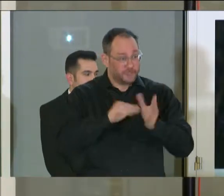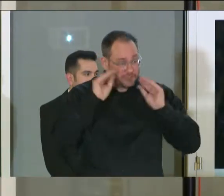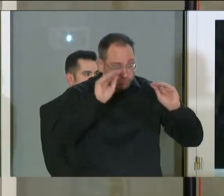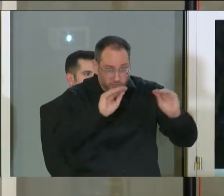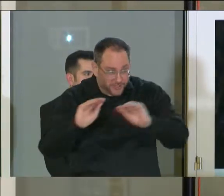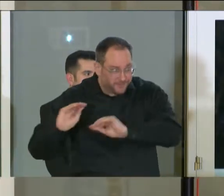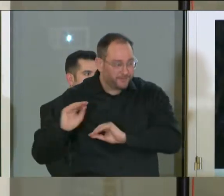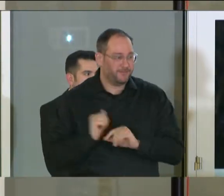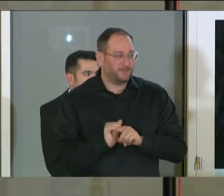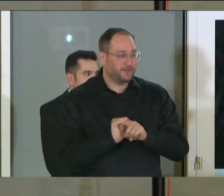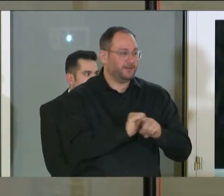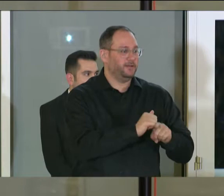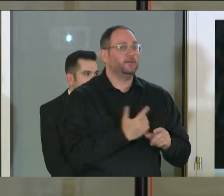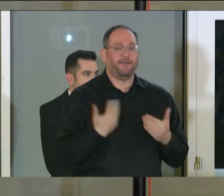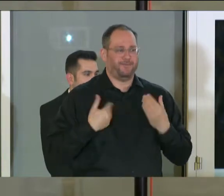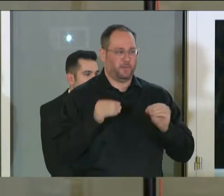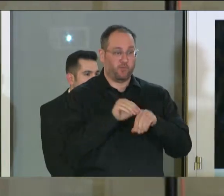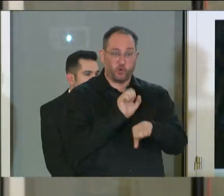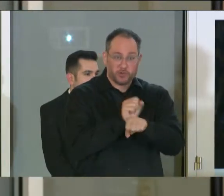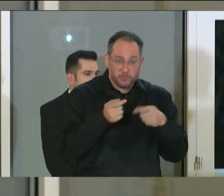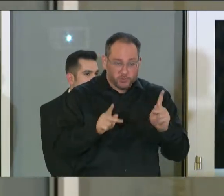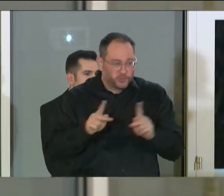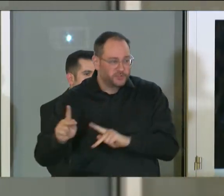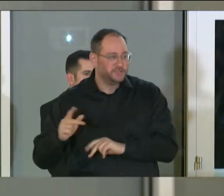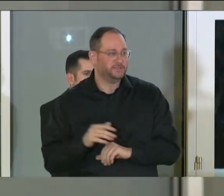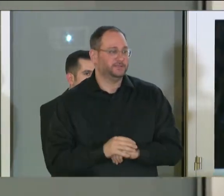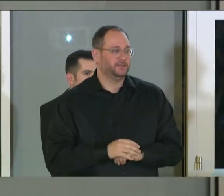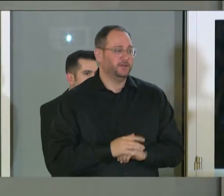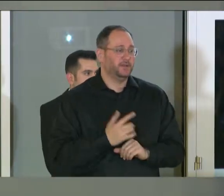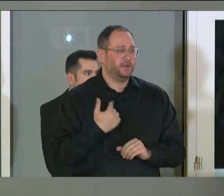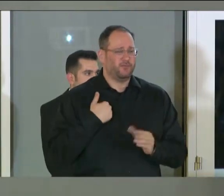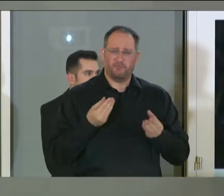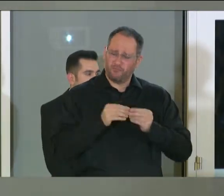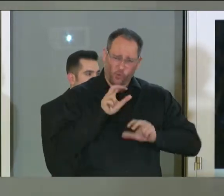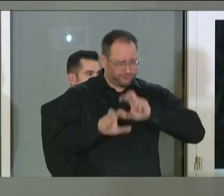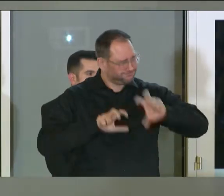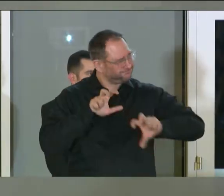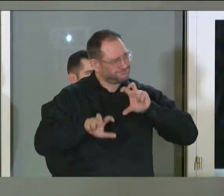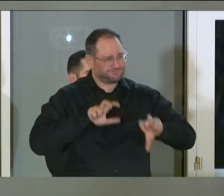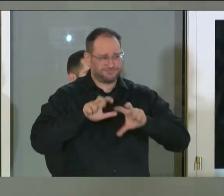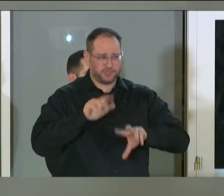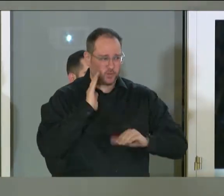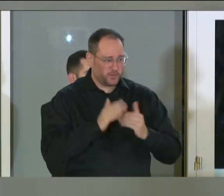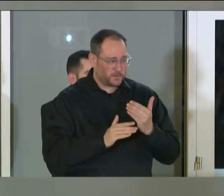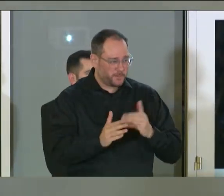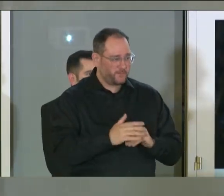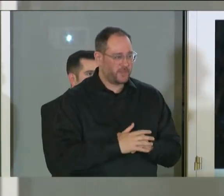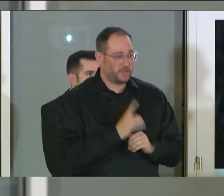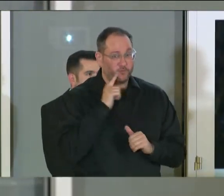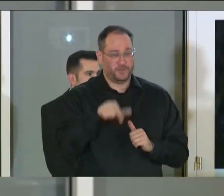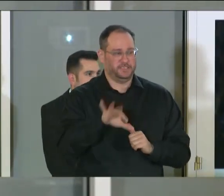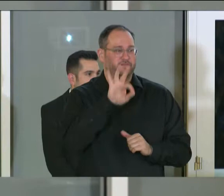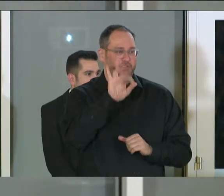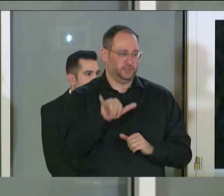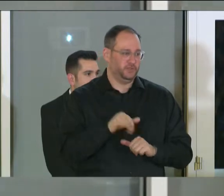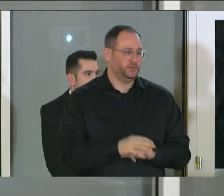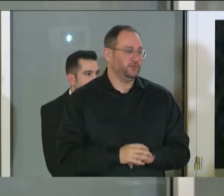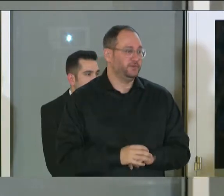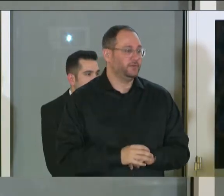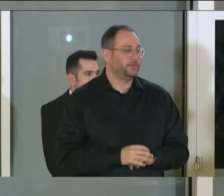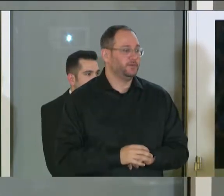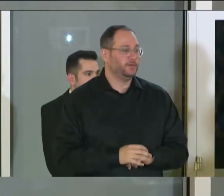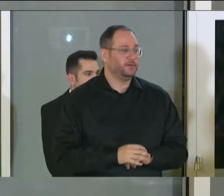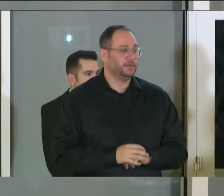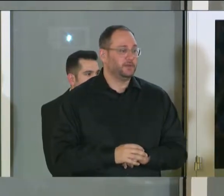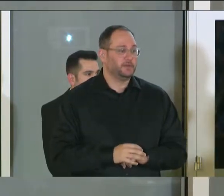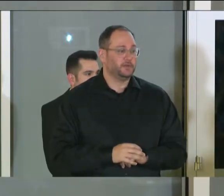go. We have additional investments that we need to be making in this upcoming budget with our Department of Employment Services, with our